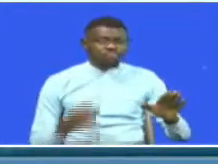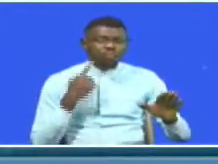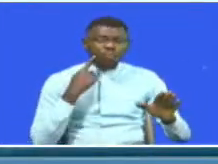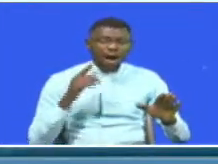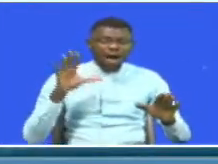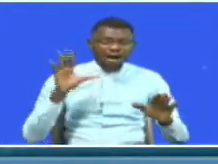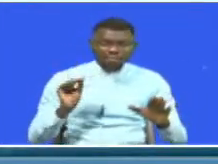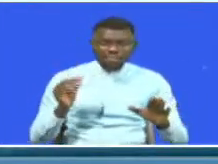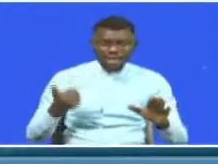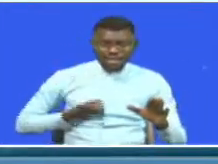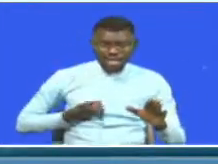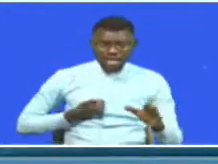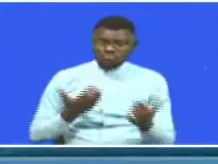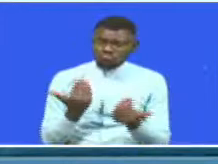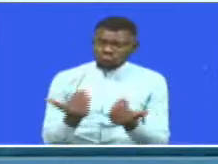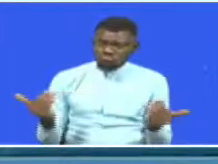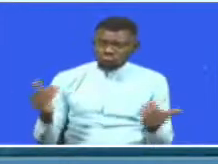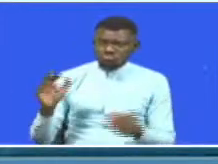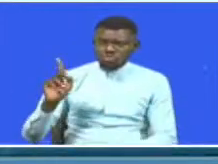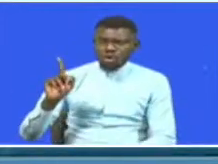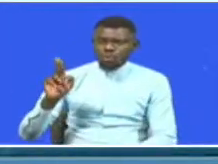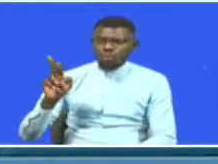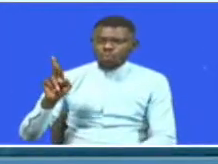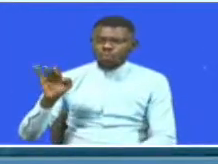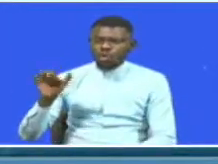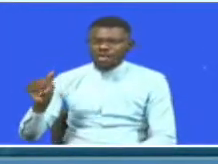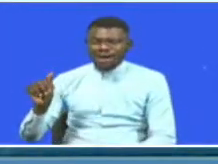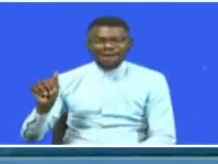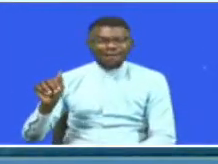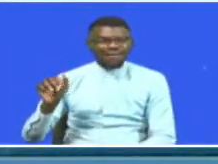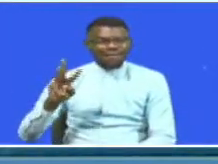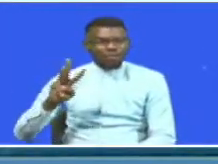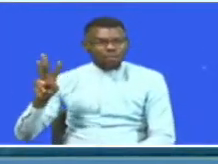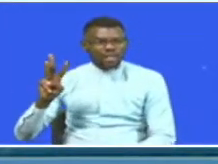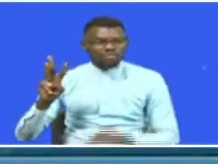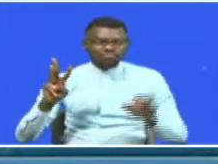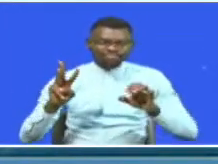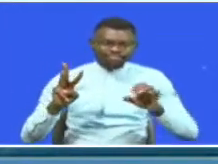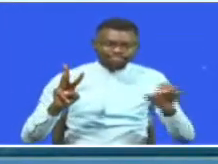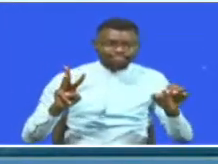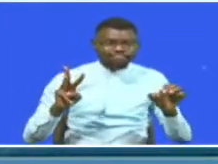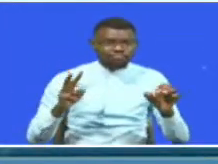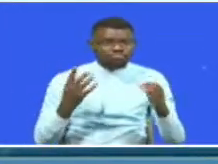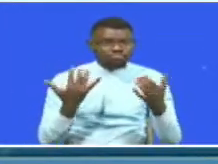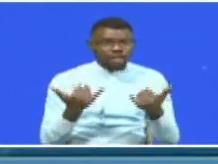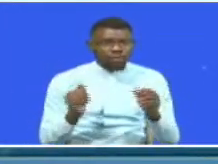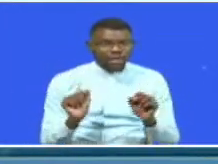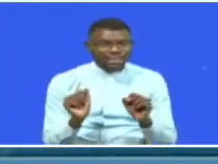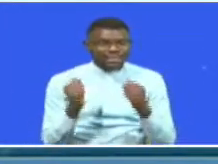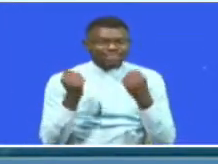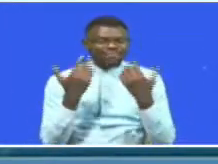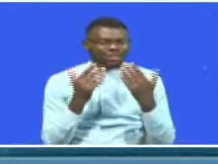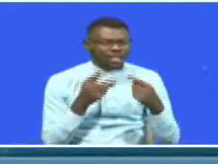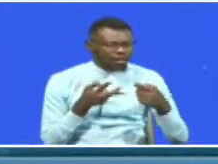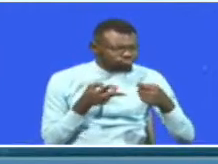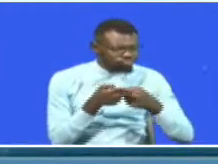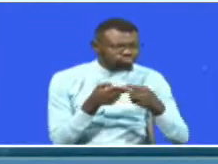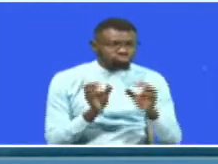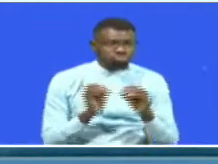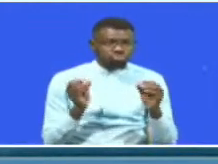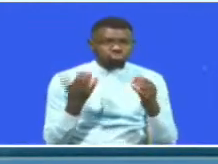teenage girls from Kuria East and West sub-counties have been saved from the cart. The teenagers are currently staying